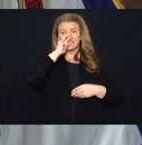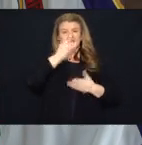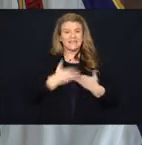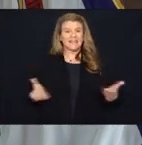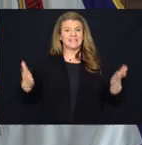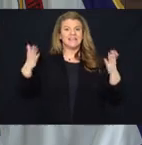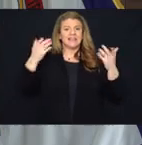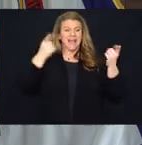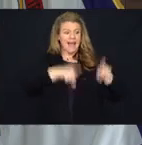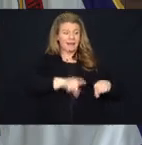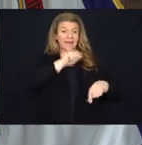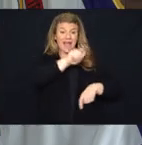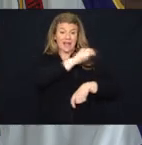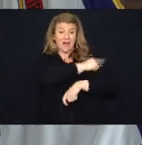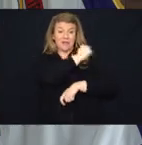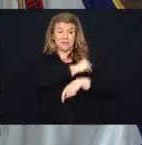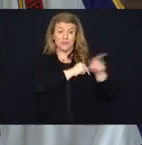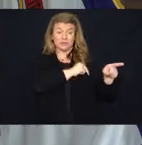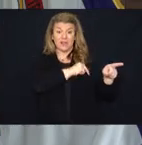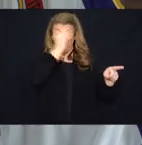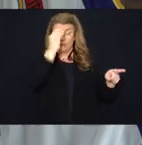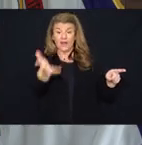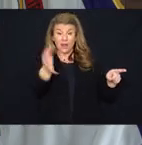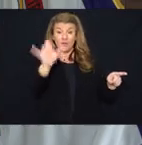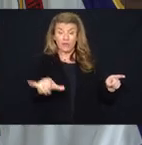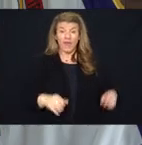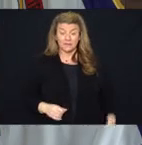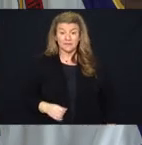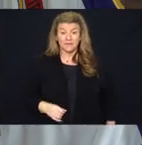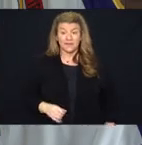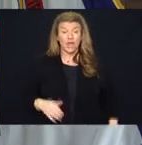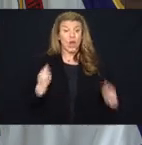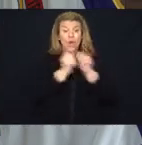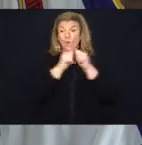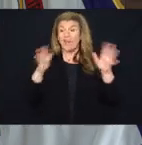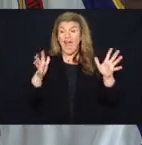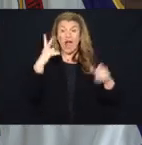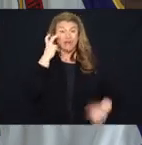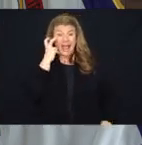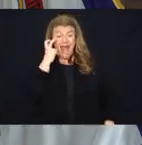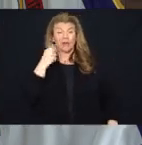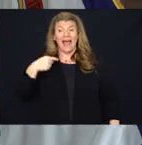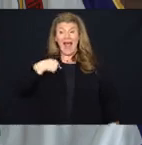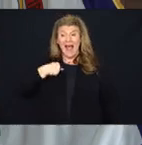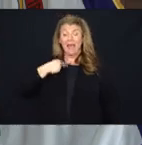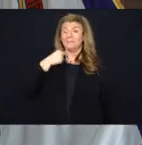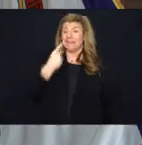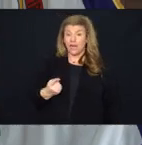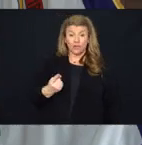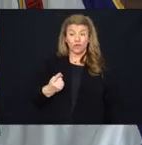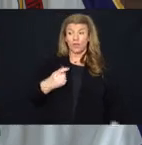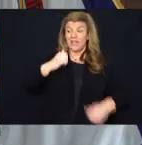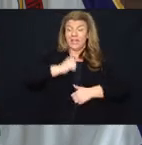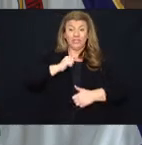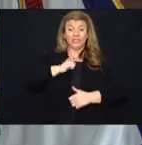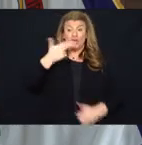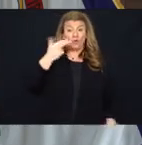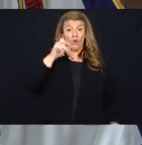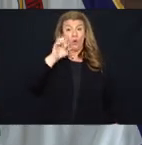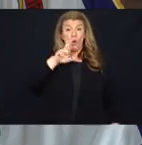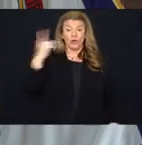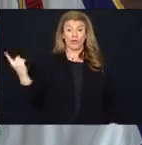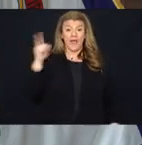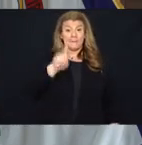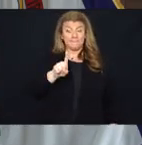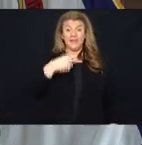hospitals. They're telling you that. Without any question, I'm telling you, General Hoyer came in